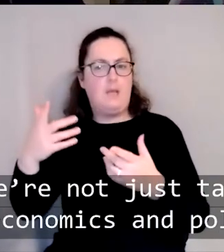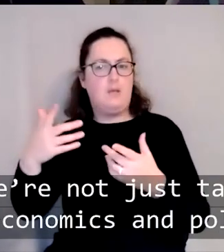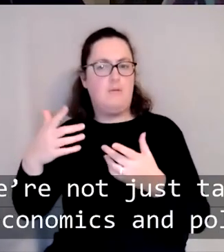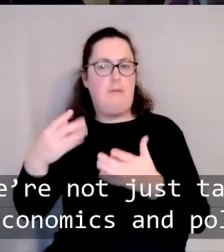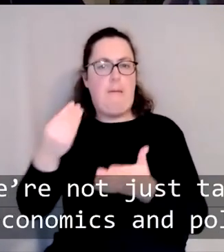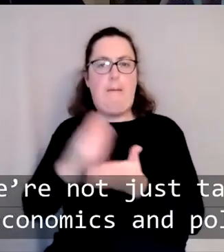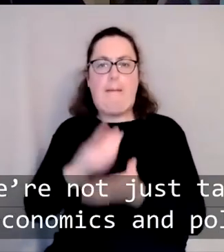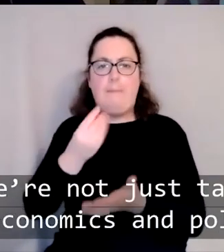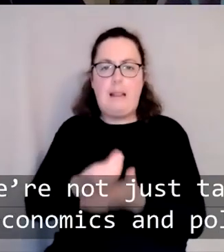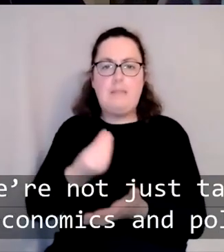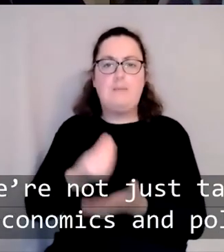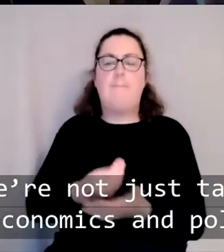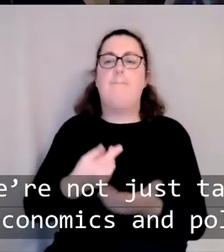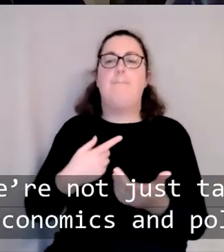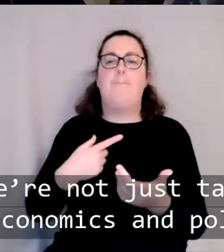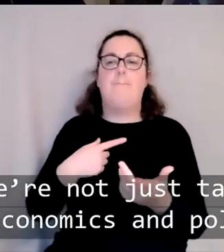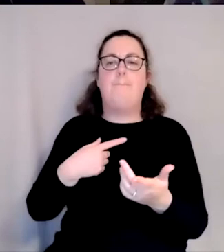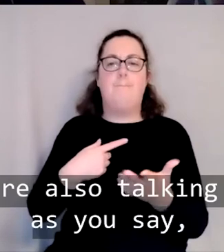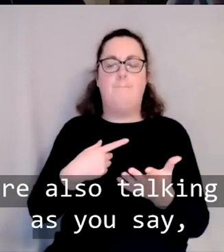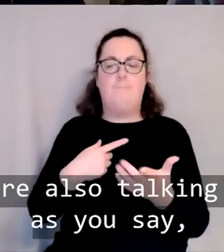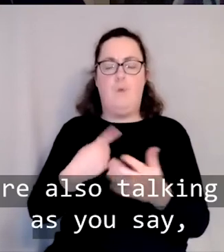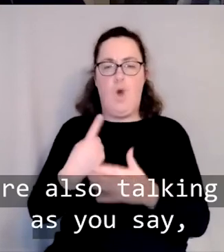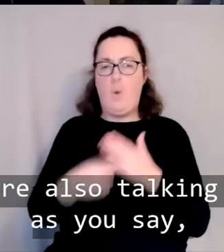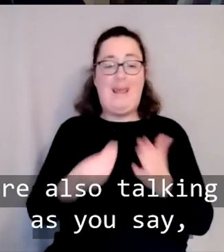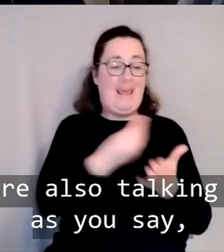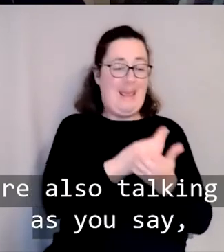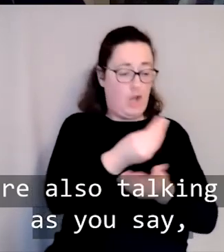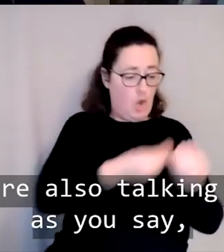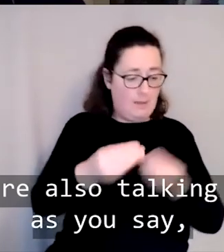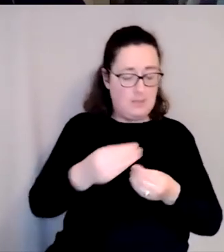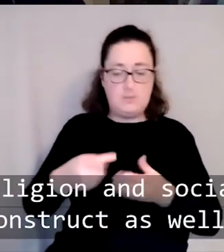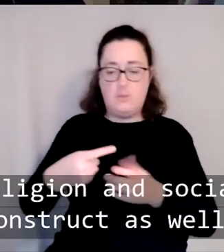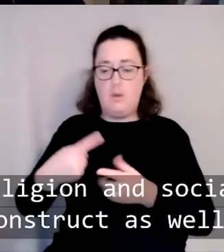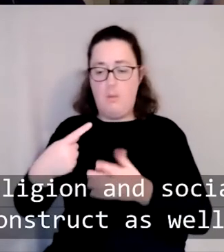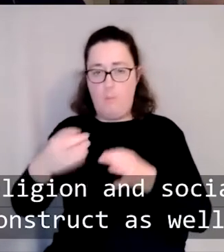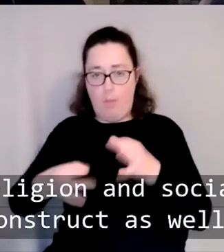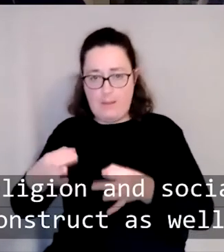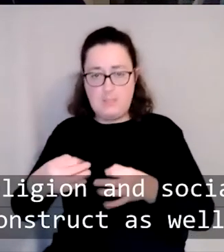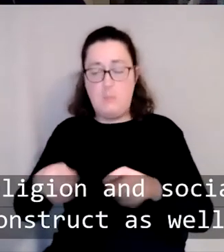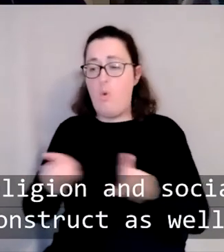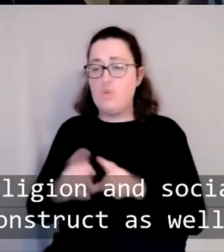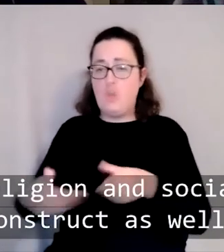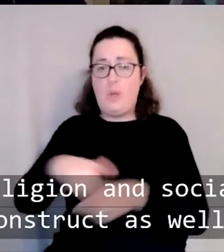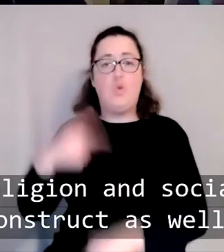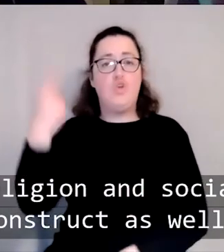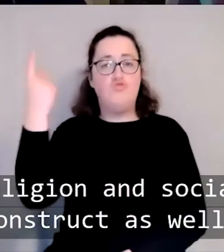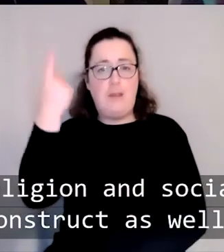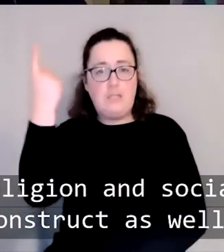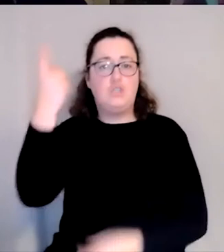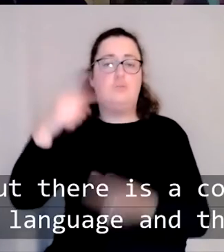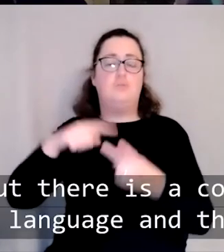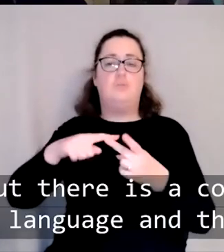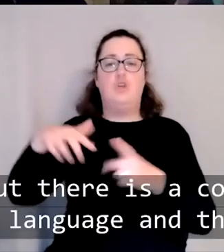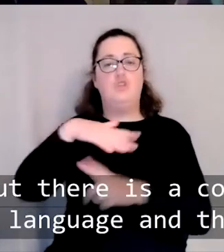how we're not just talking about economics and politics, but we're also talking about, as you say, religion and social construct as